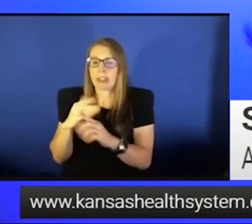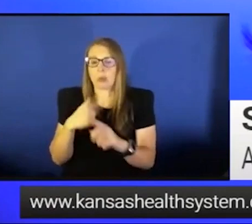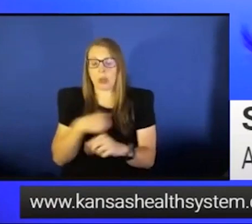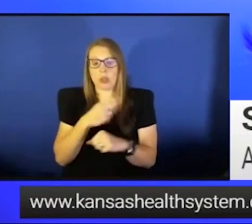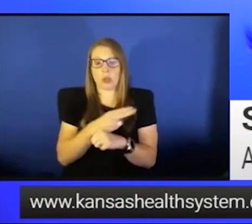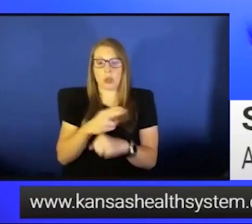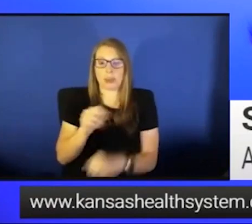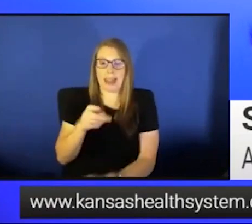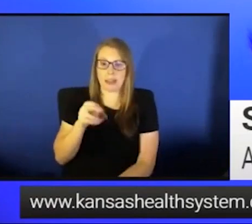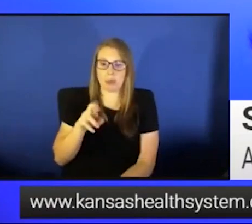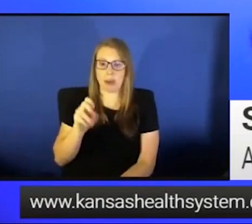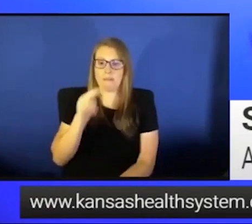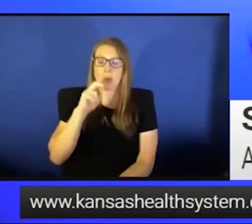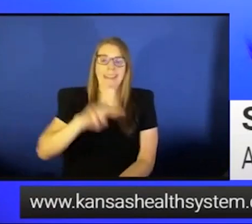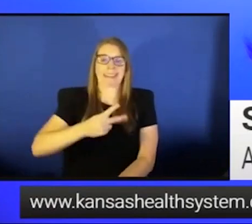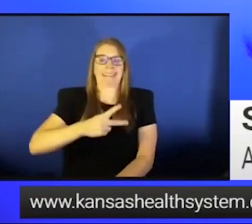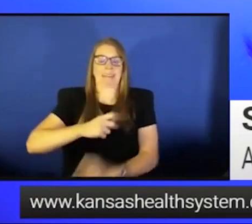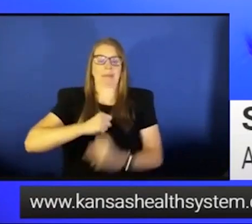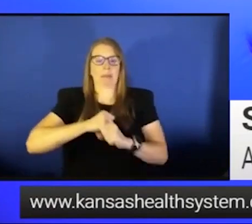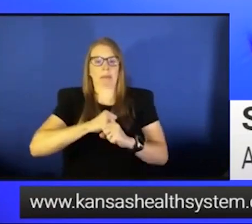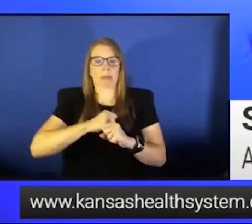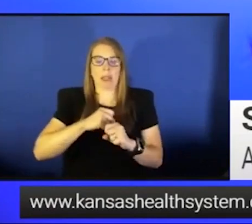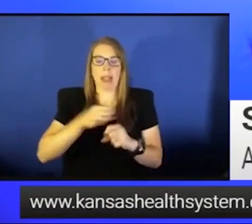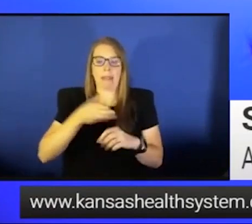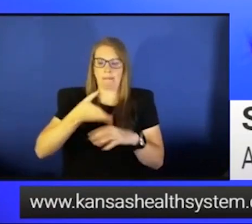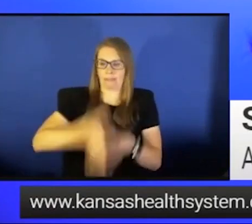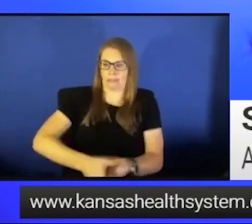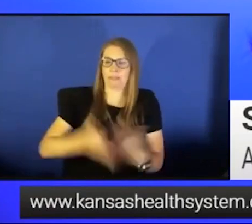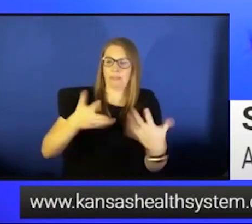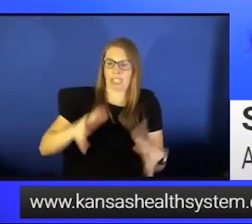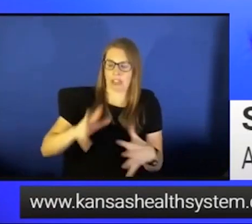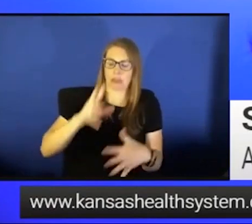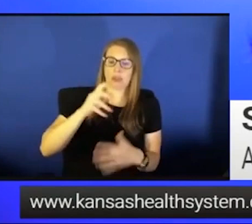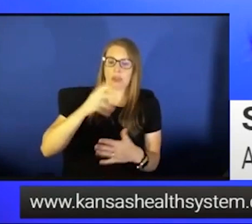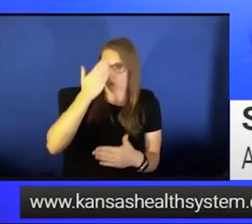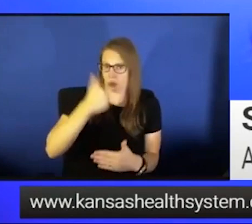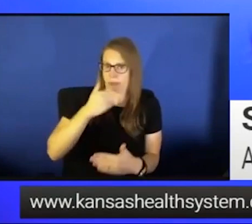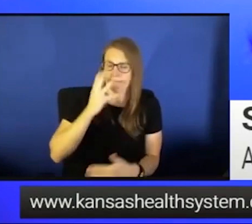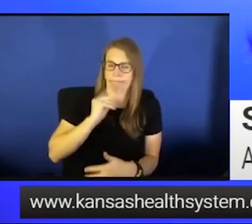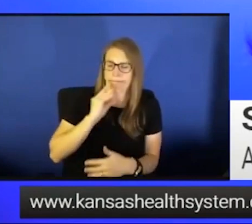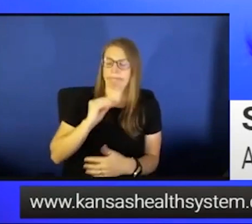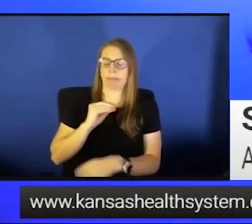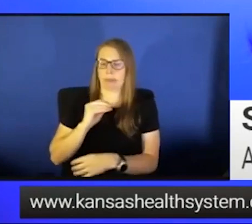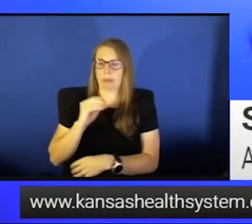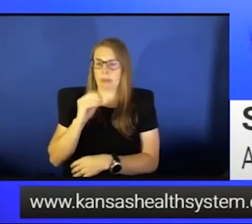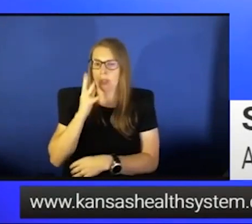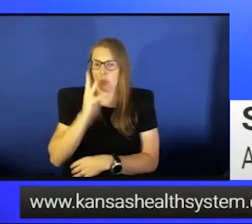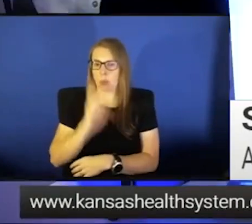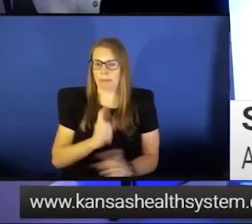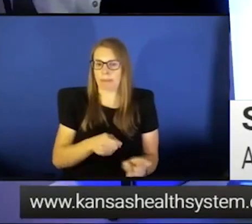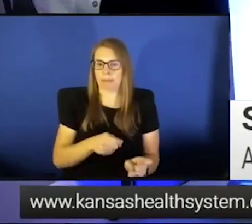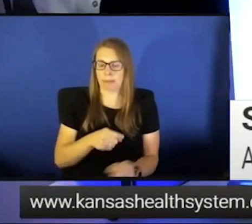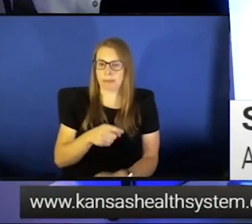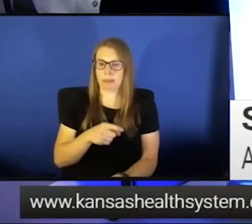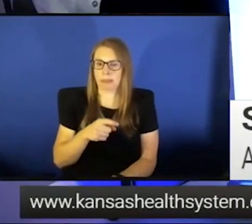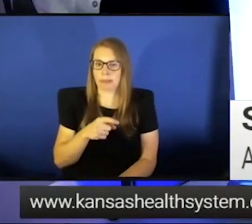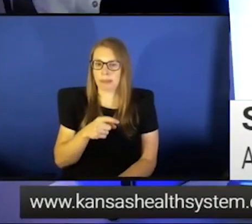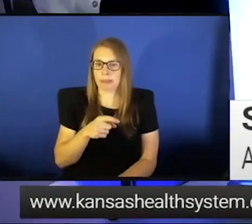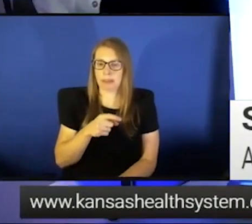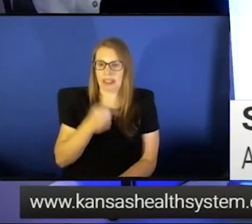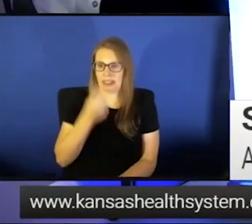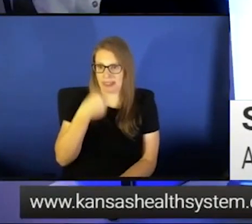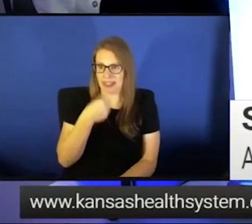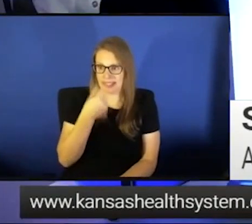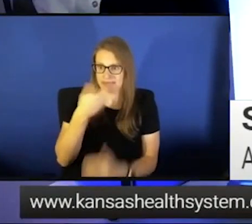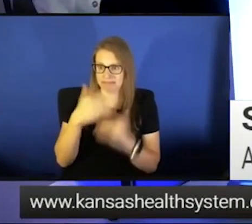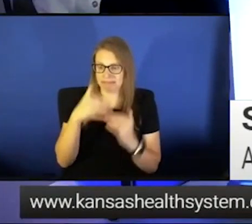secondary prevention for stroke after somebody's already had a stroke, and we will put them on antiplatelet agents. And I laughed when I said, what year is it? I was going to ask you what you